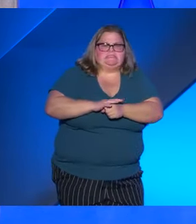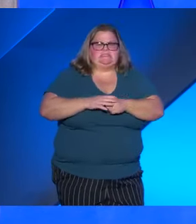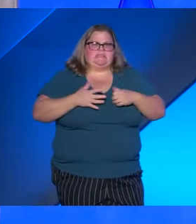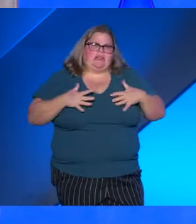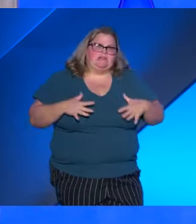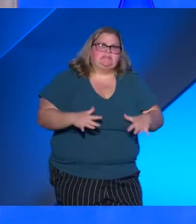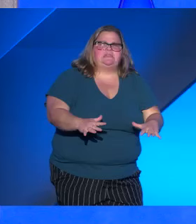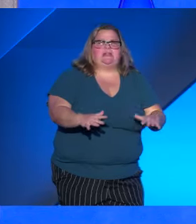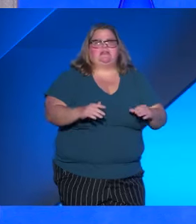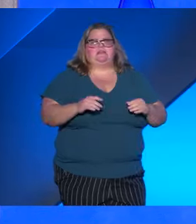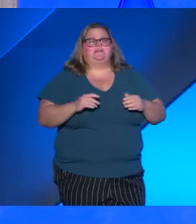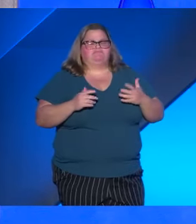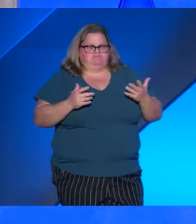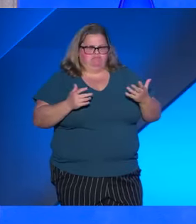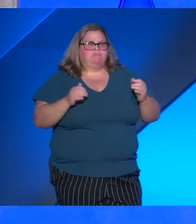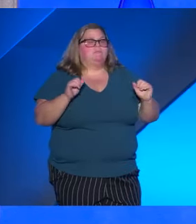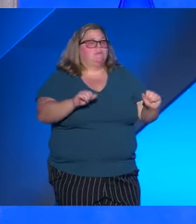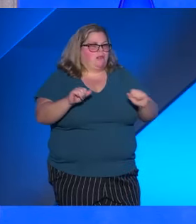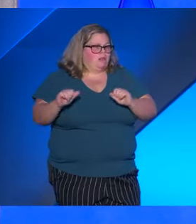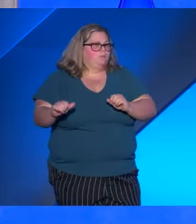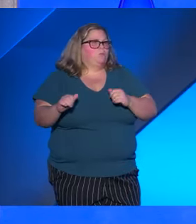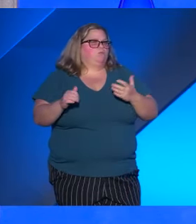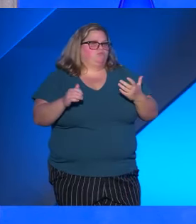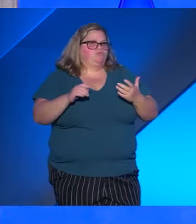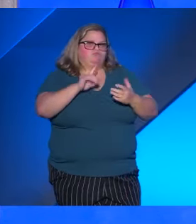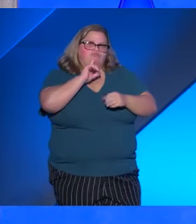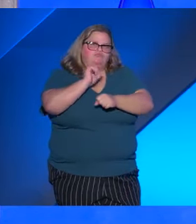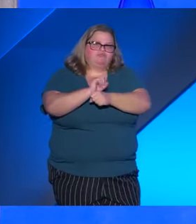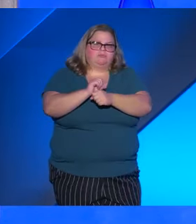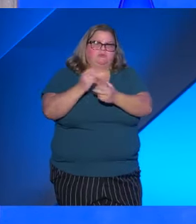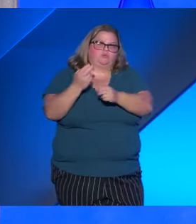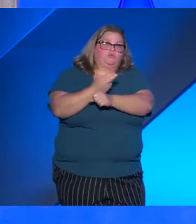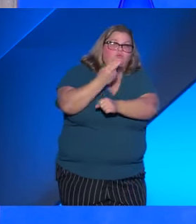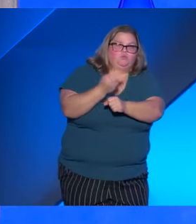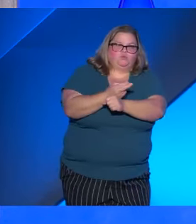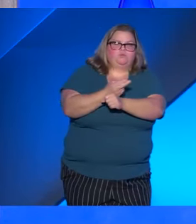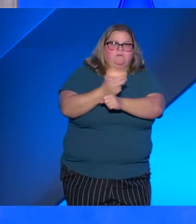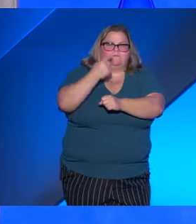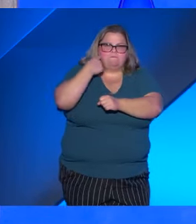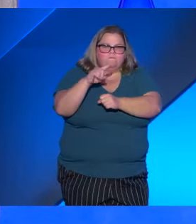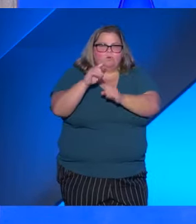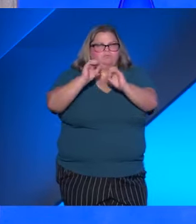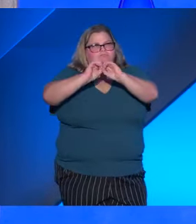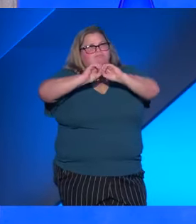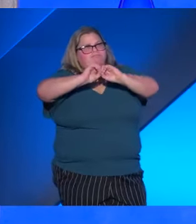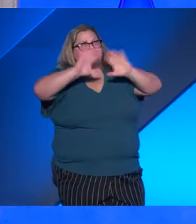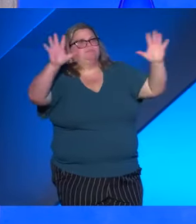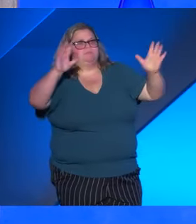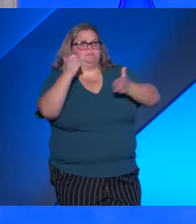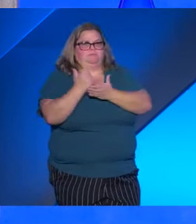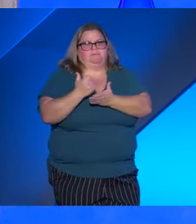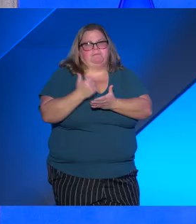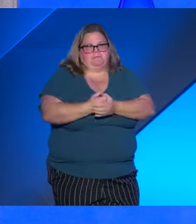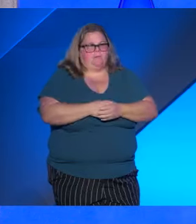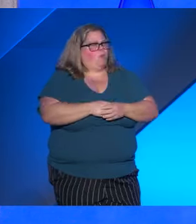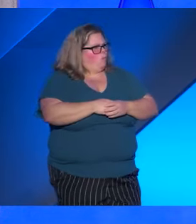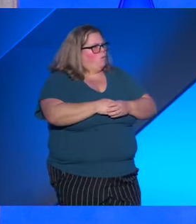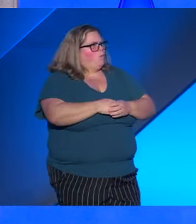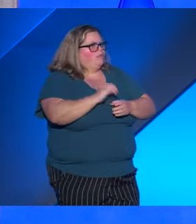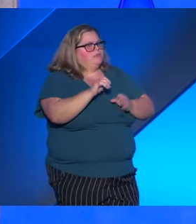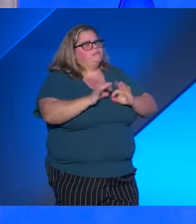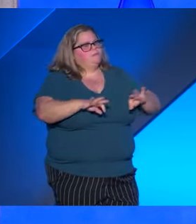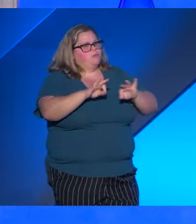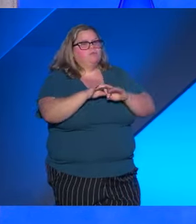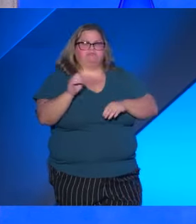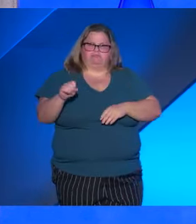anxiety, and being able to really utilize that to gain clarity. That's really important. I love